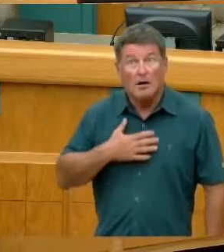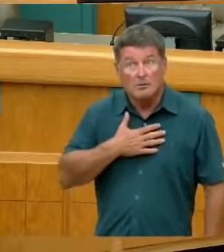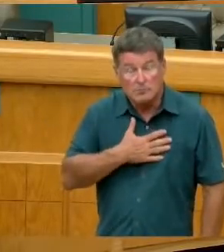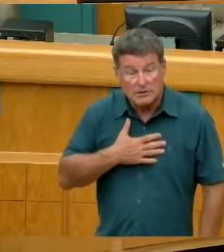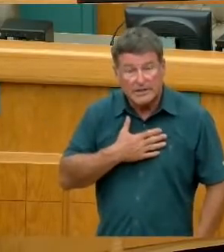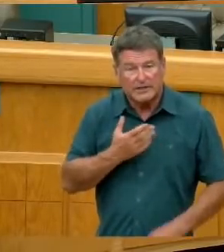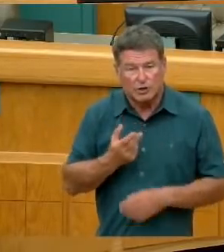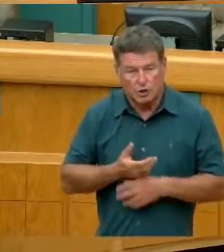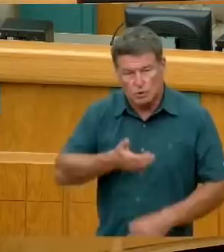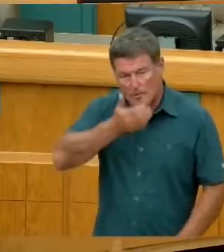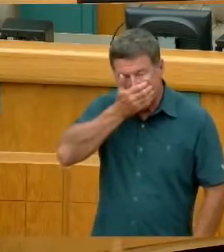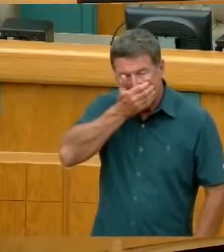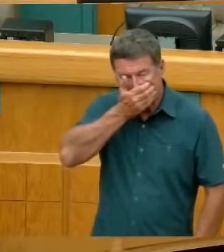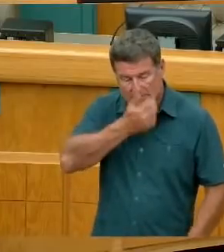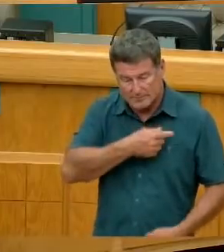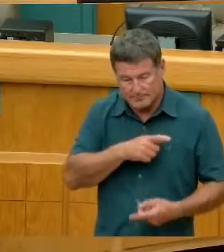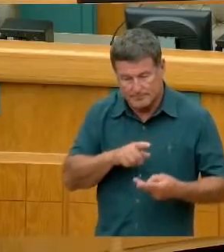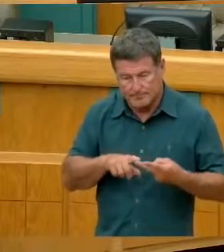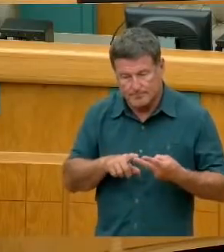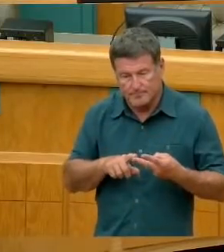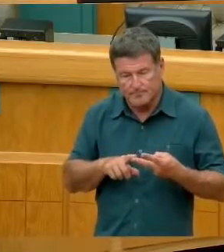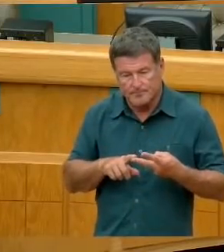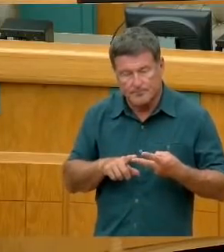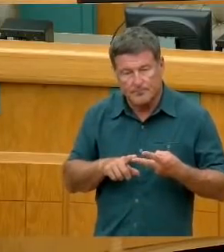Please wear a facial covering.